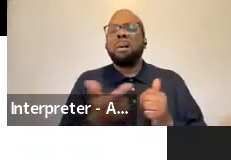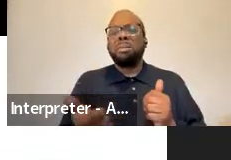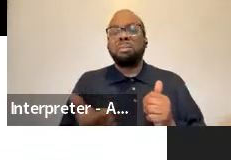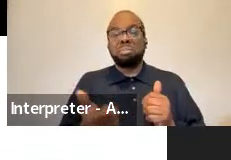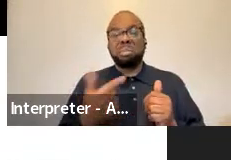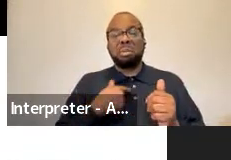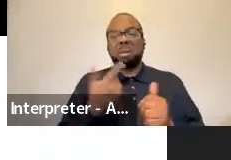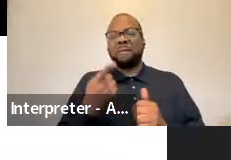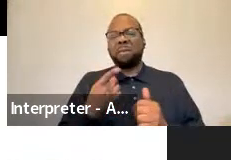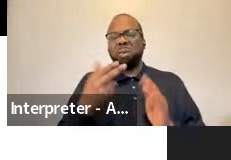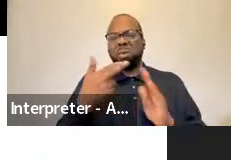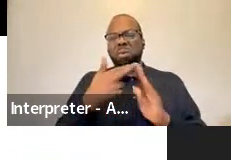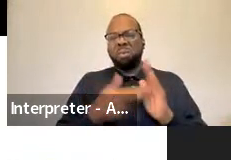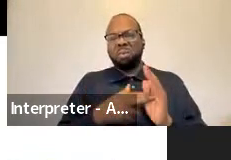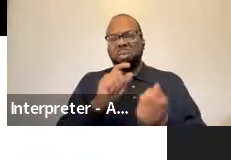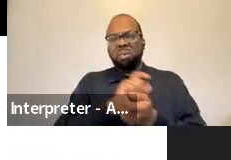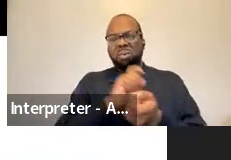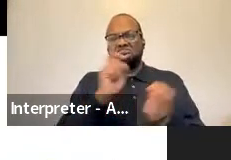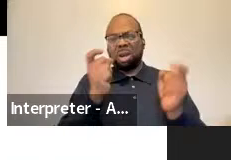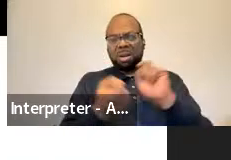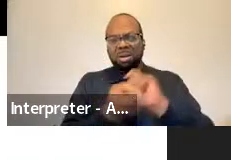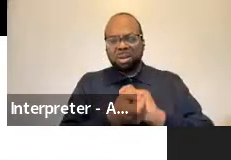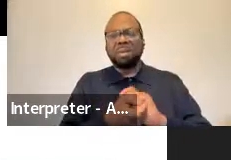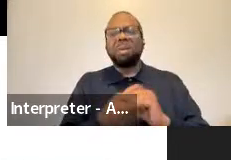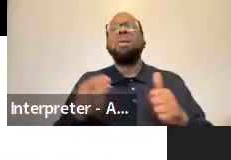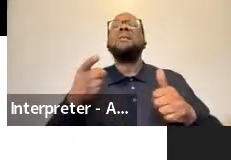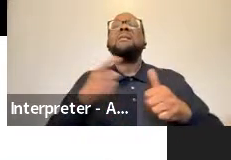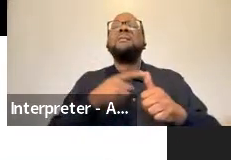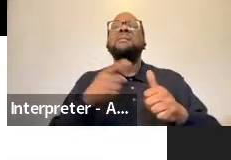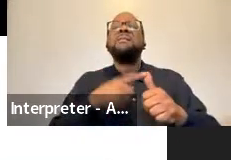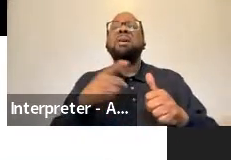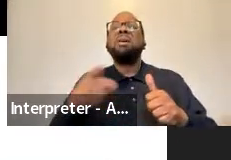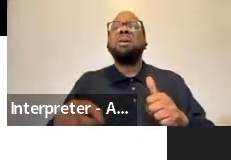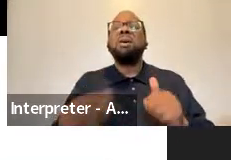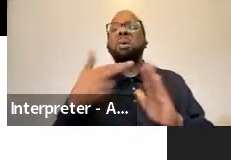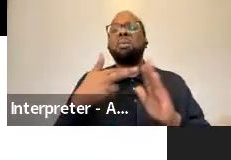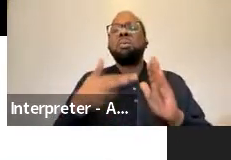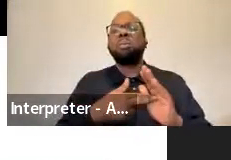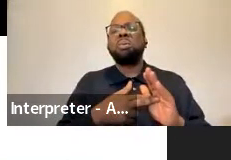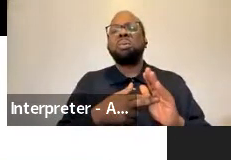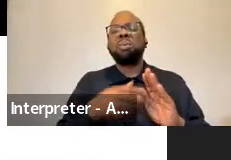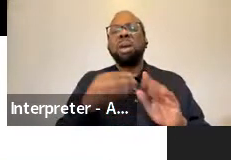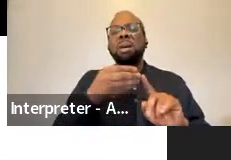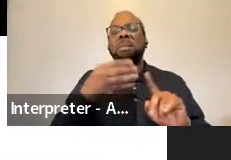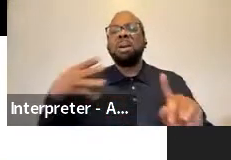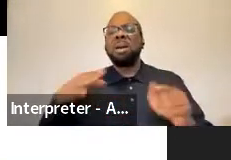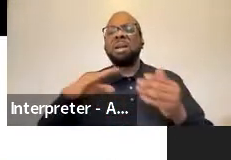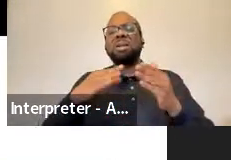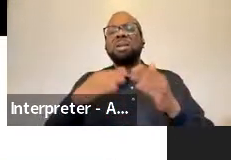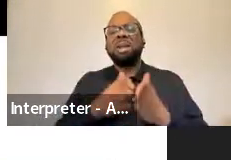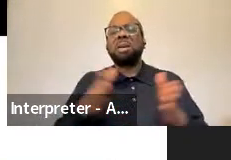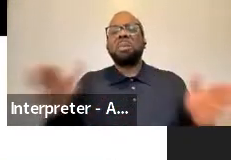reuse regulations. Firstly, we want to expand these regulations citywide to go beyond office districts.